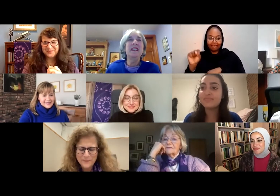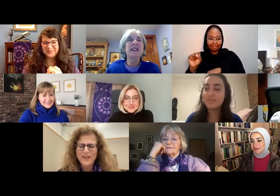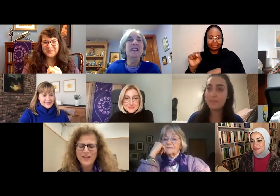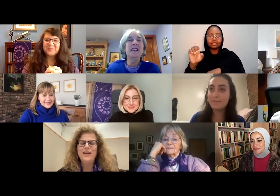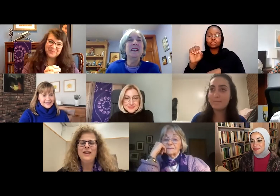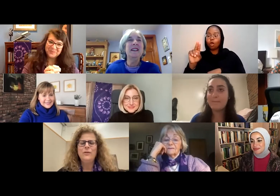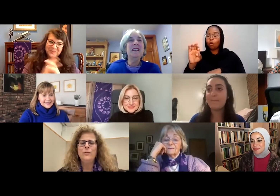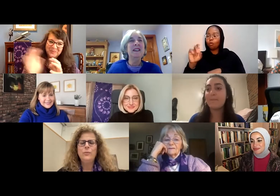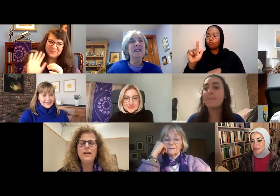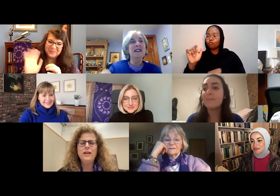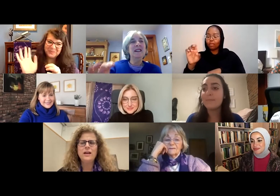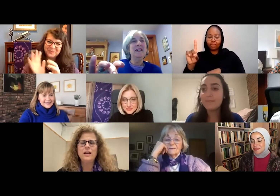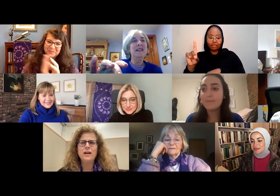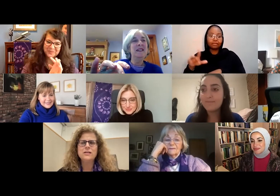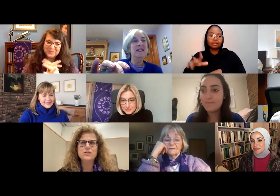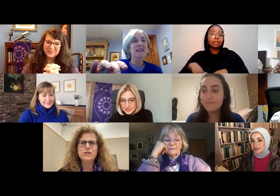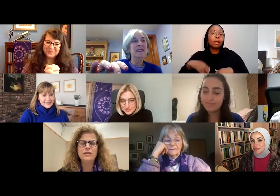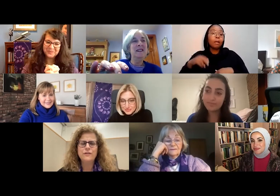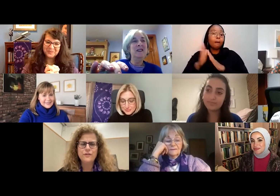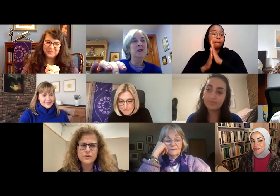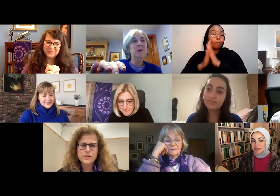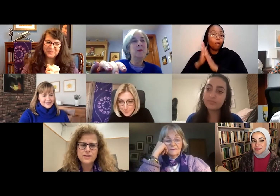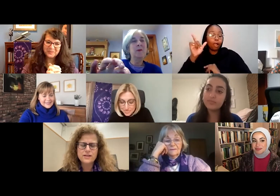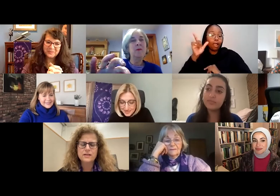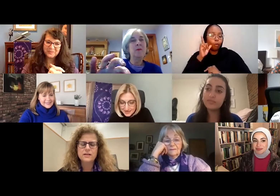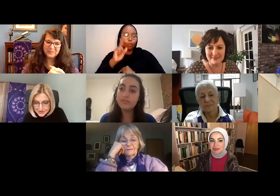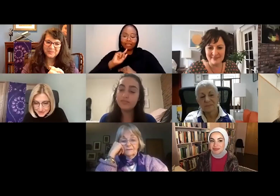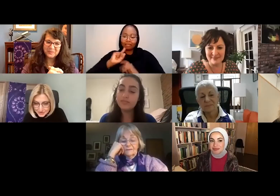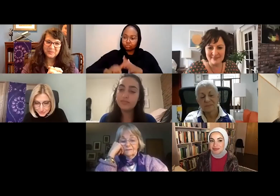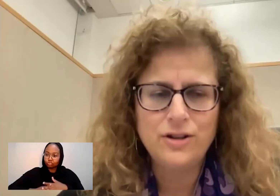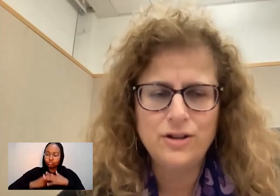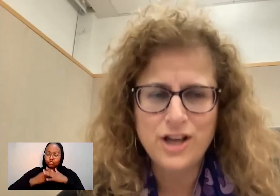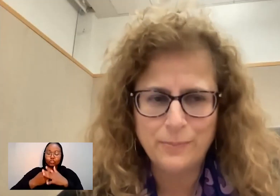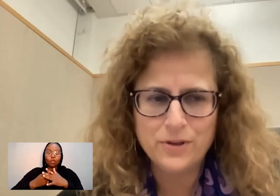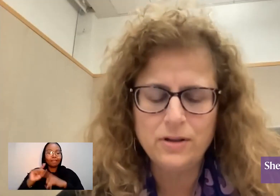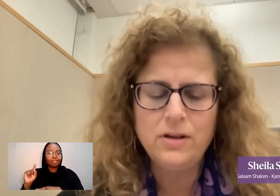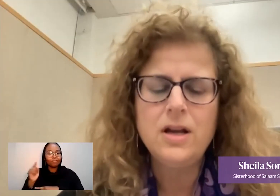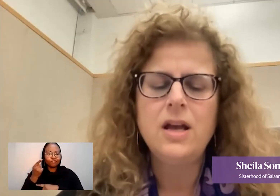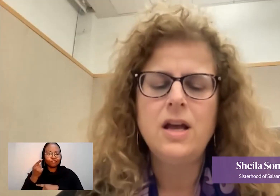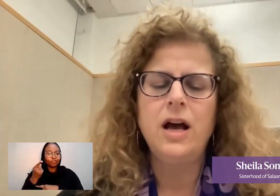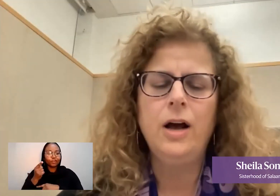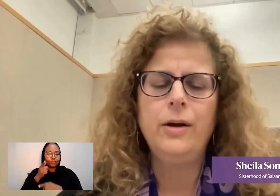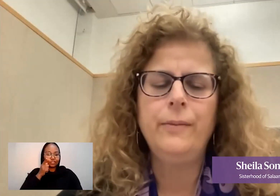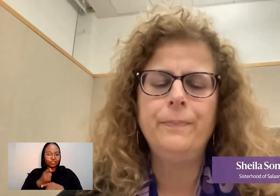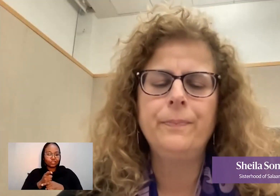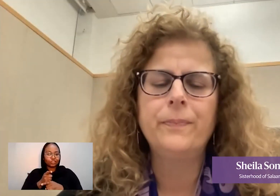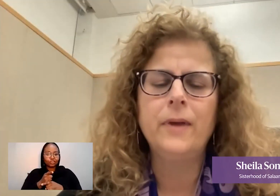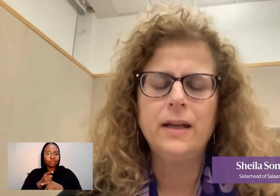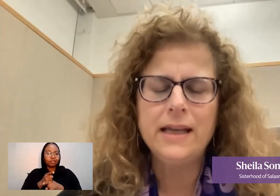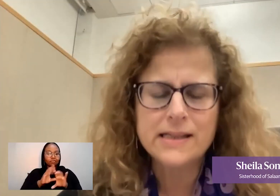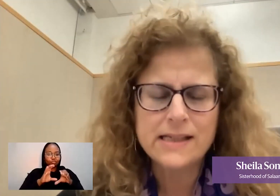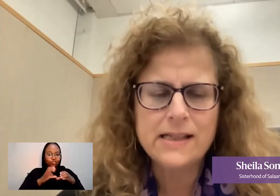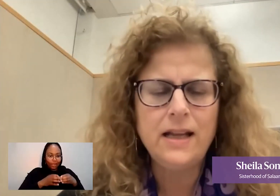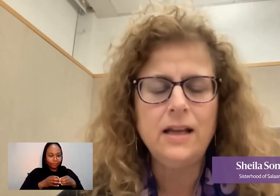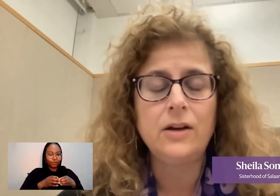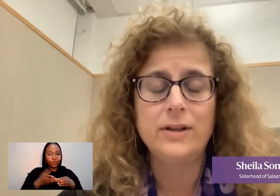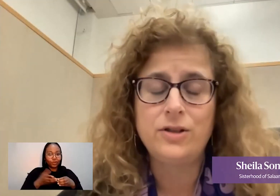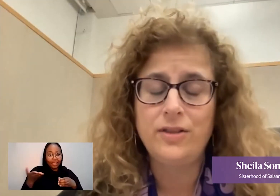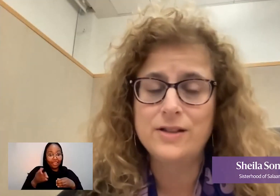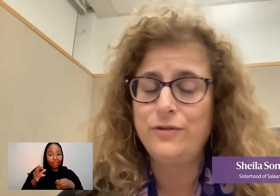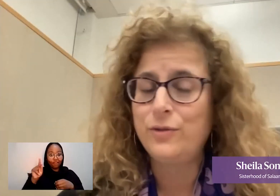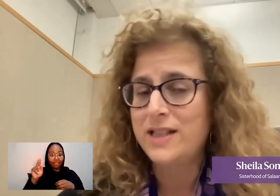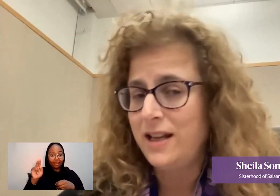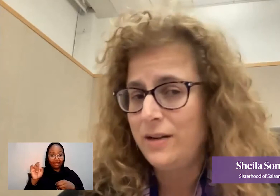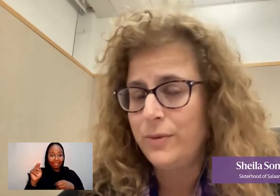community. We started the first Sisterhood chapter in Kansas City